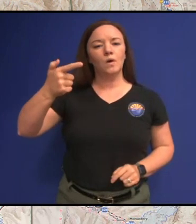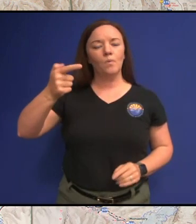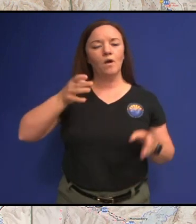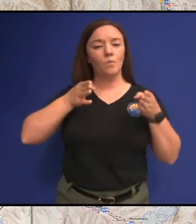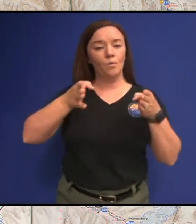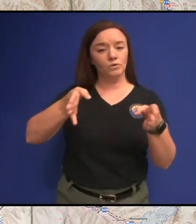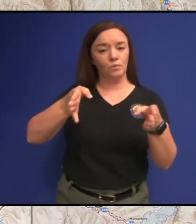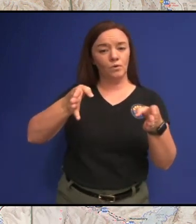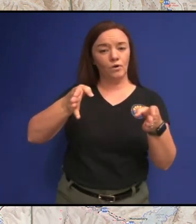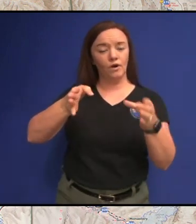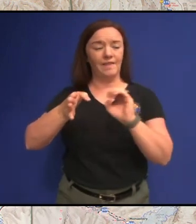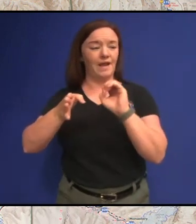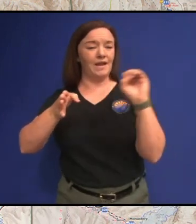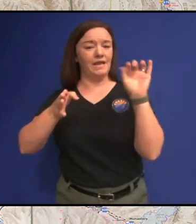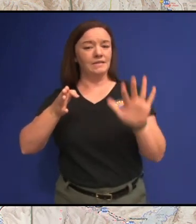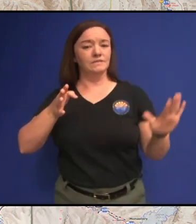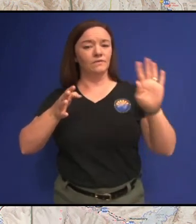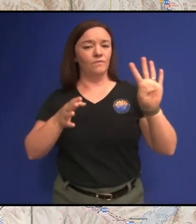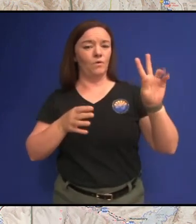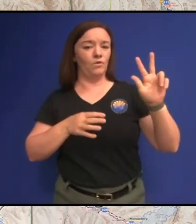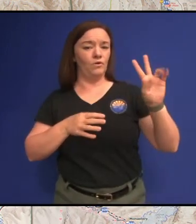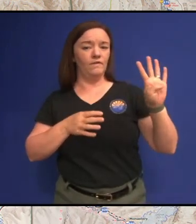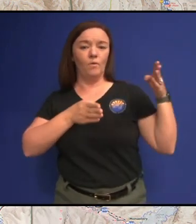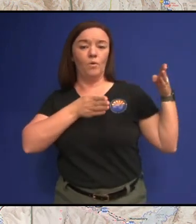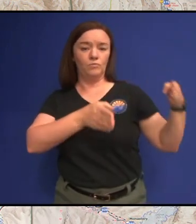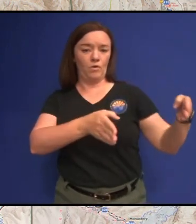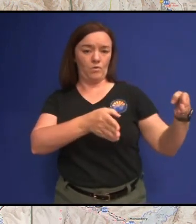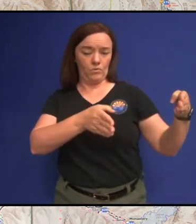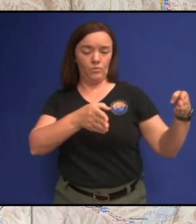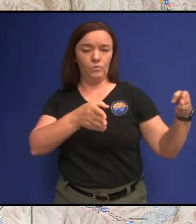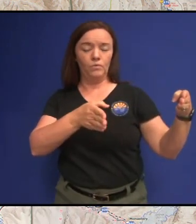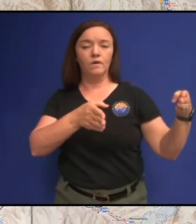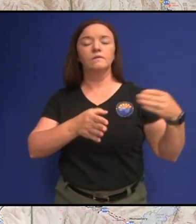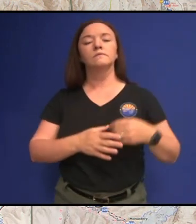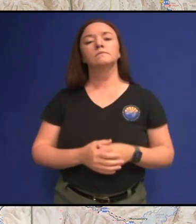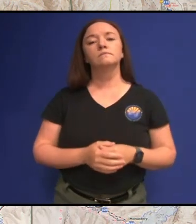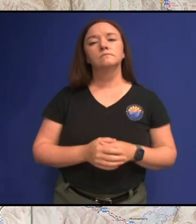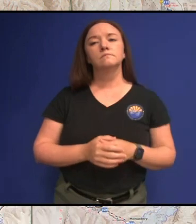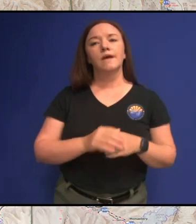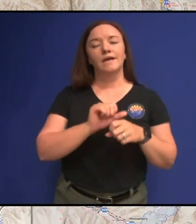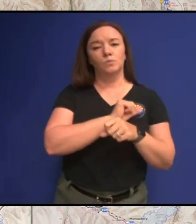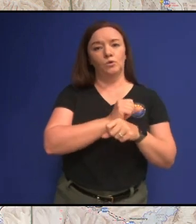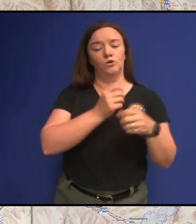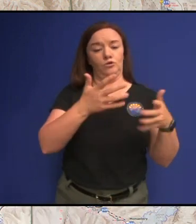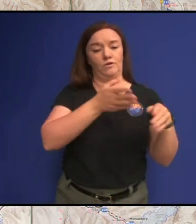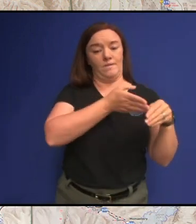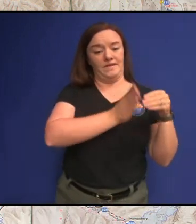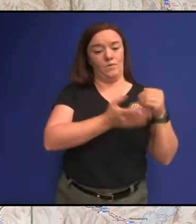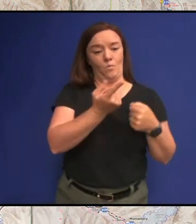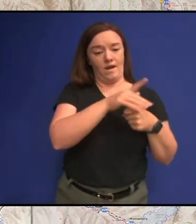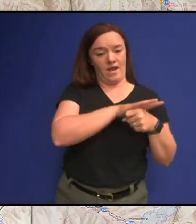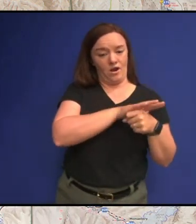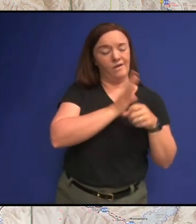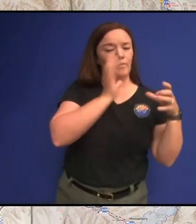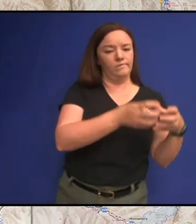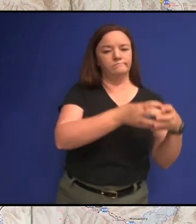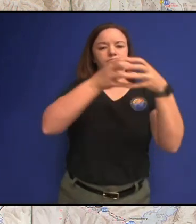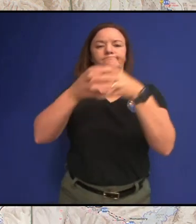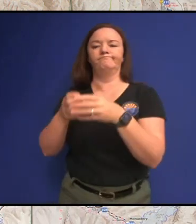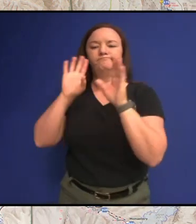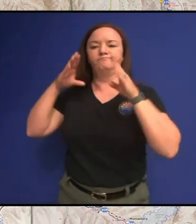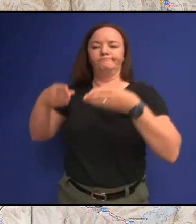on the 434 road. And as work is completed in one area, we'll continue to move to other areas to get